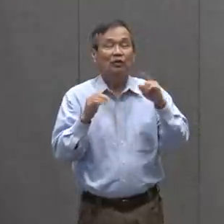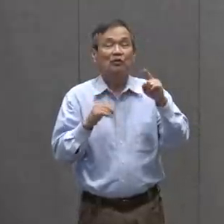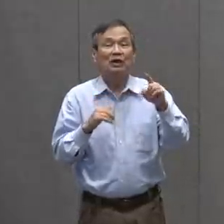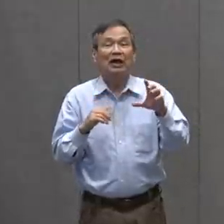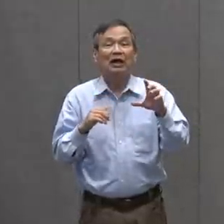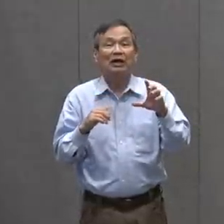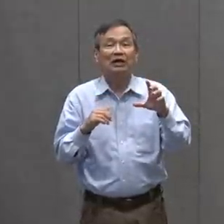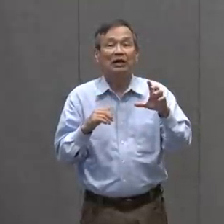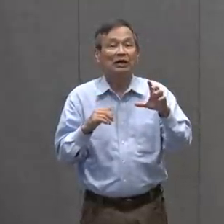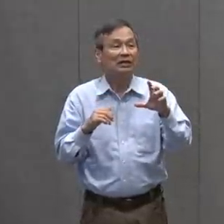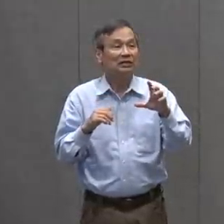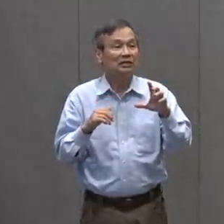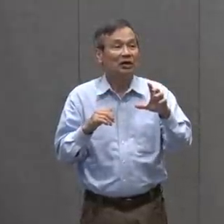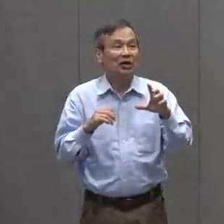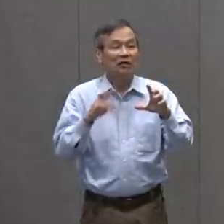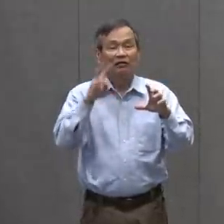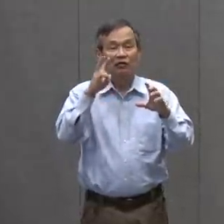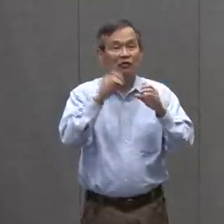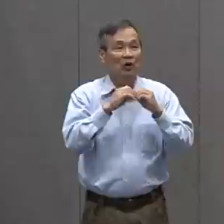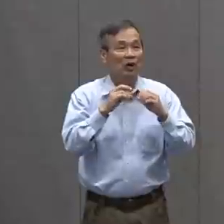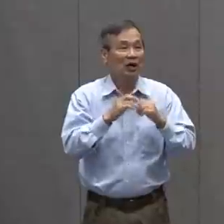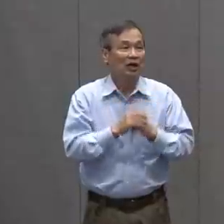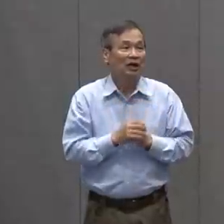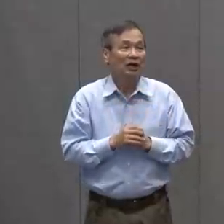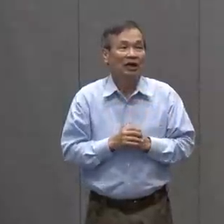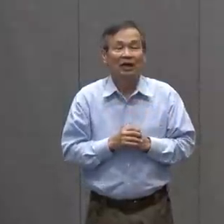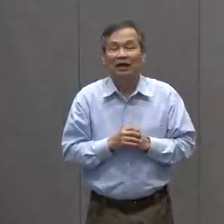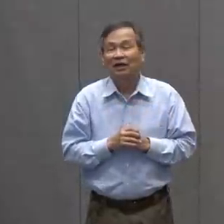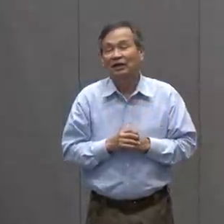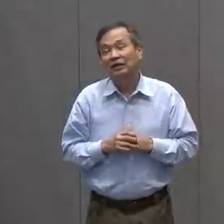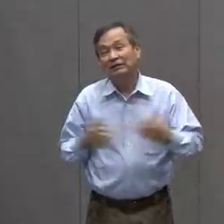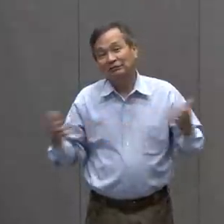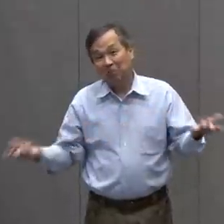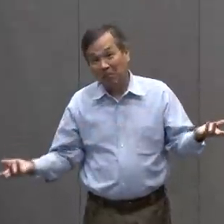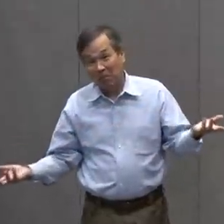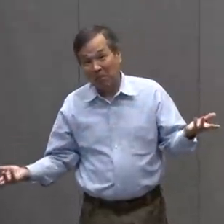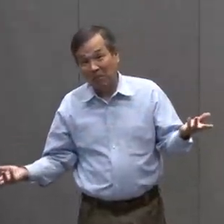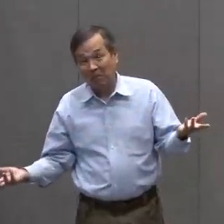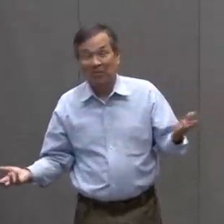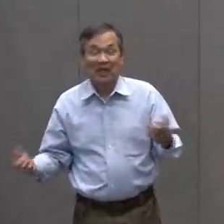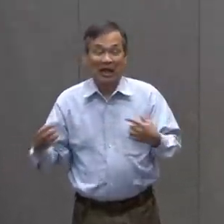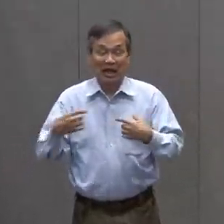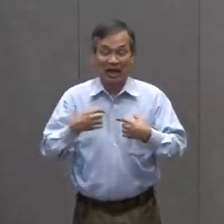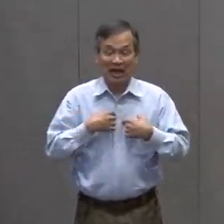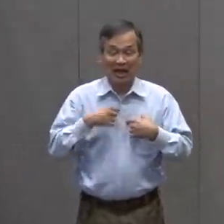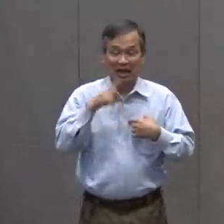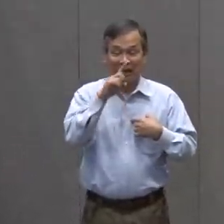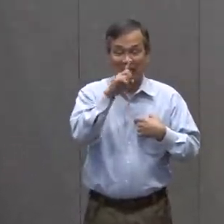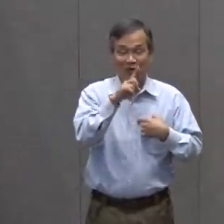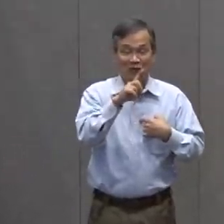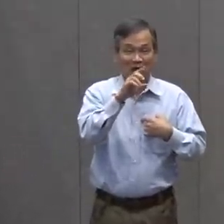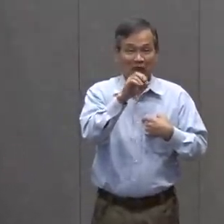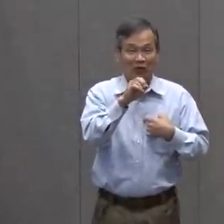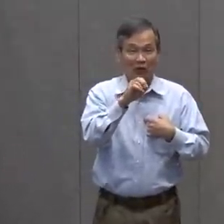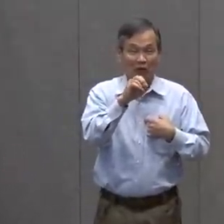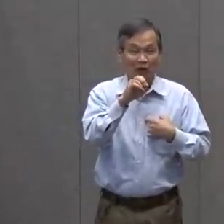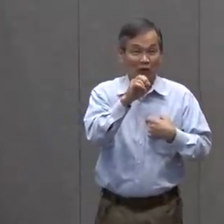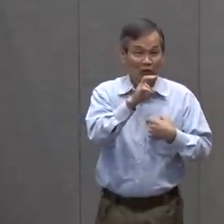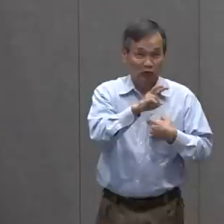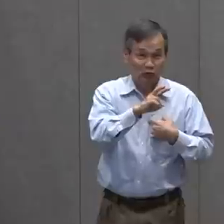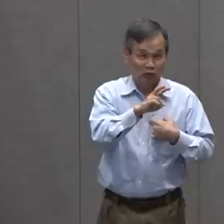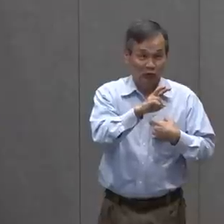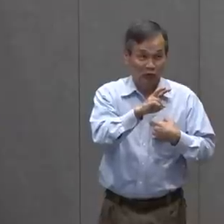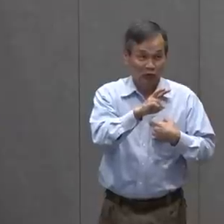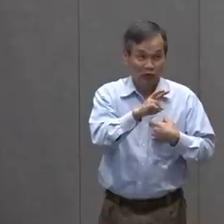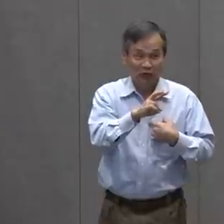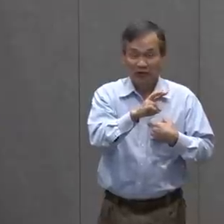2 extra. So I think I did really well in that I am